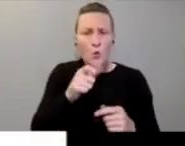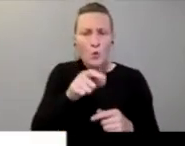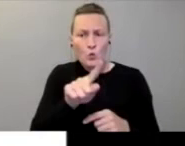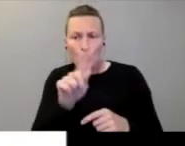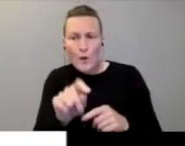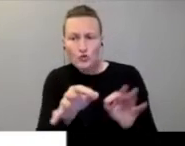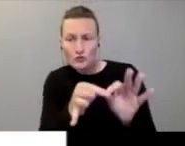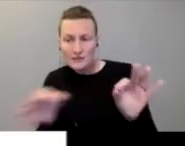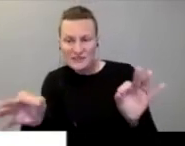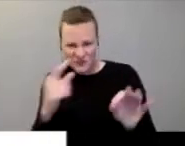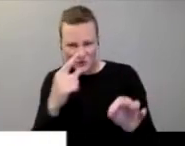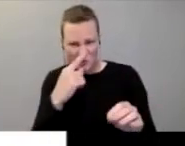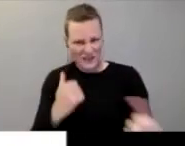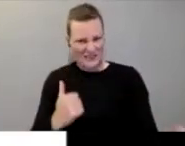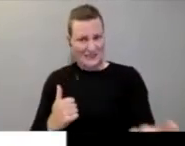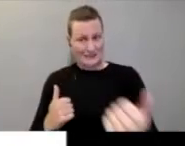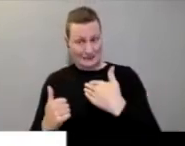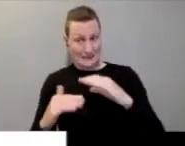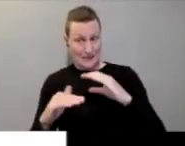would be great.